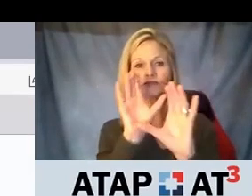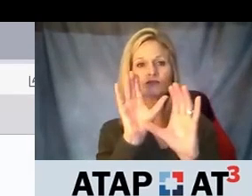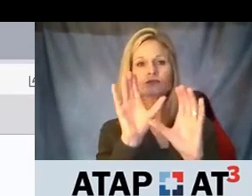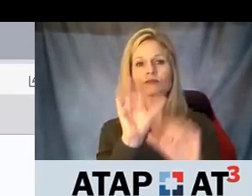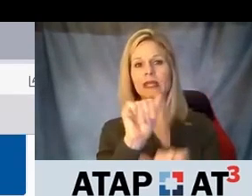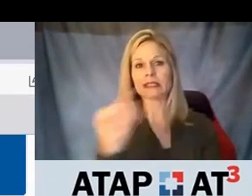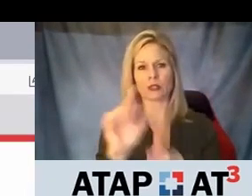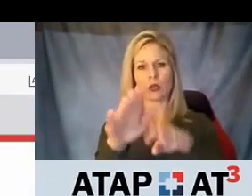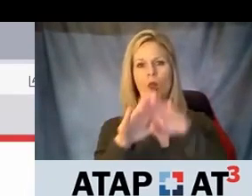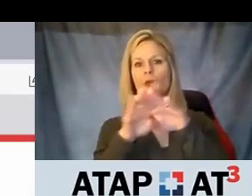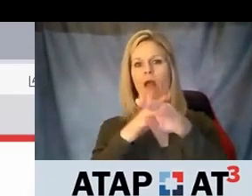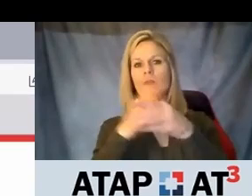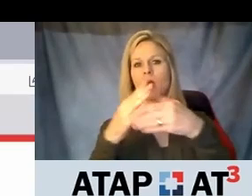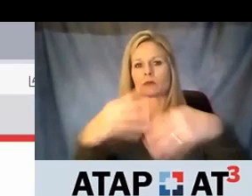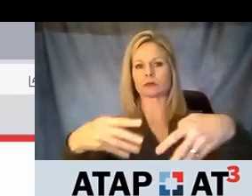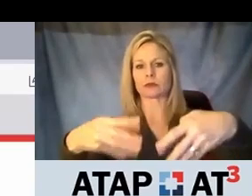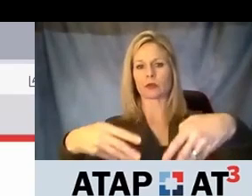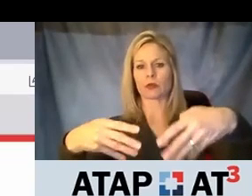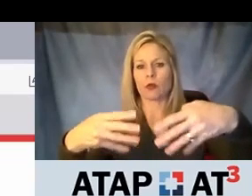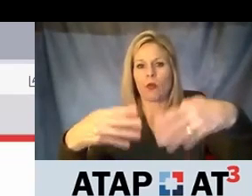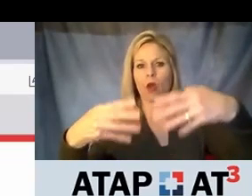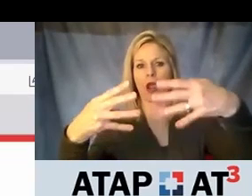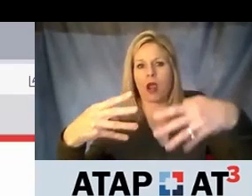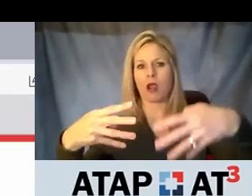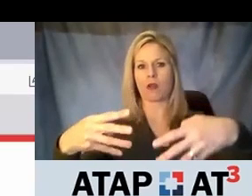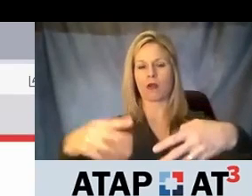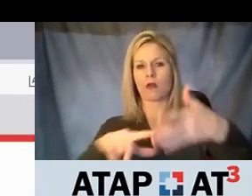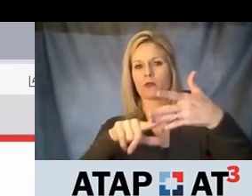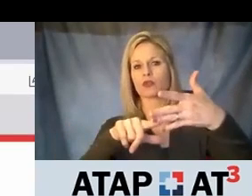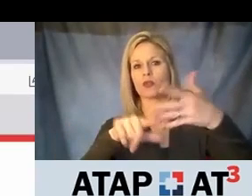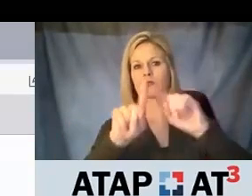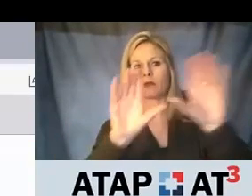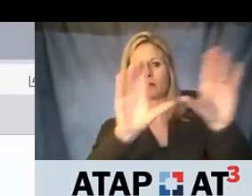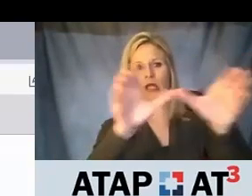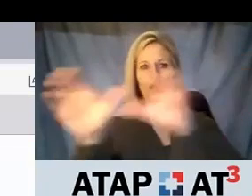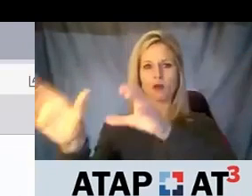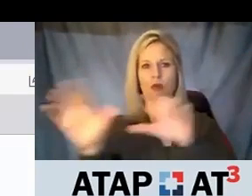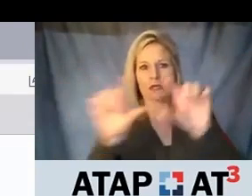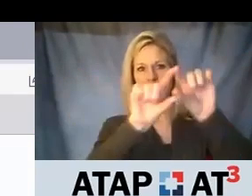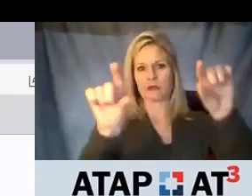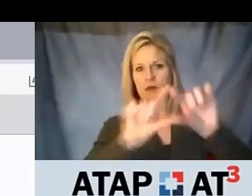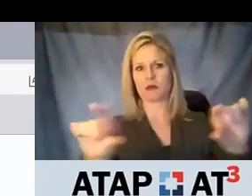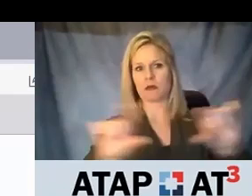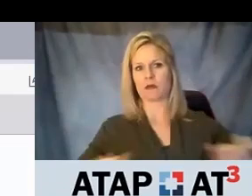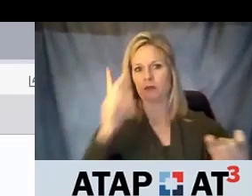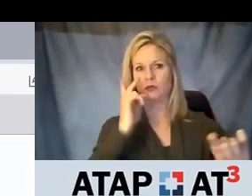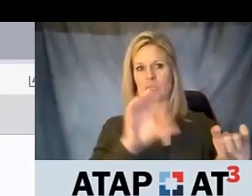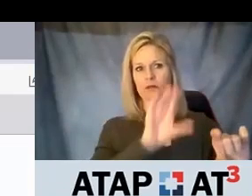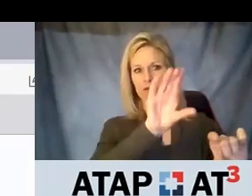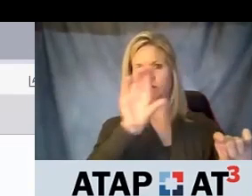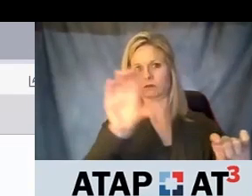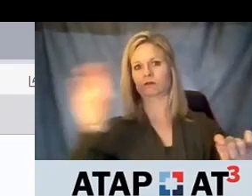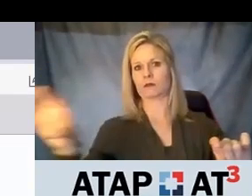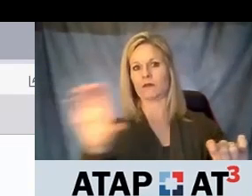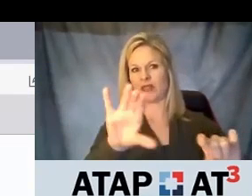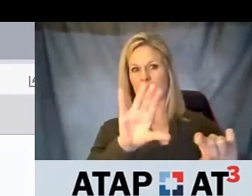bit, Donald. Go back up. I want to show these categories. So here on this particular